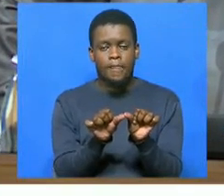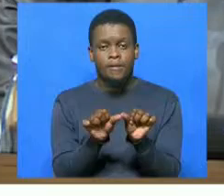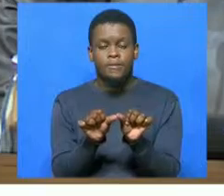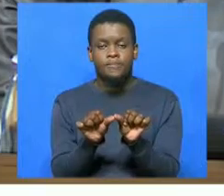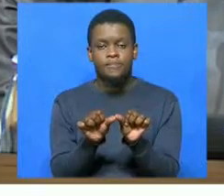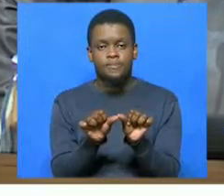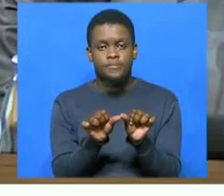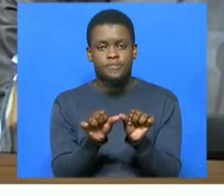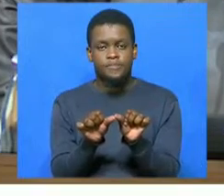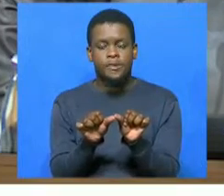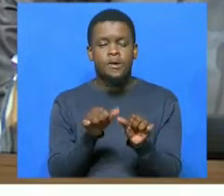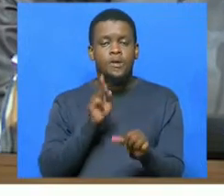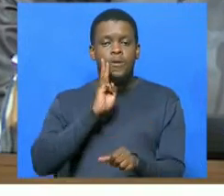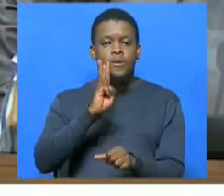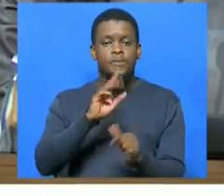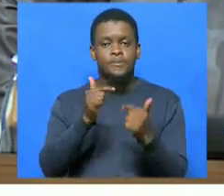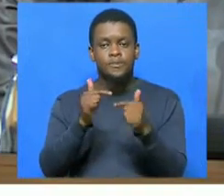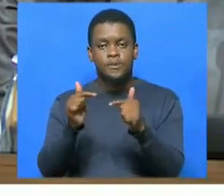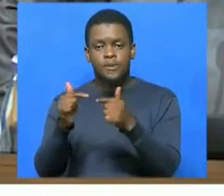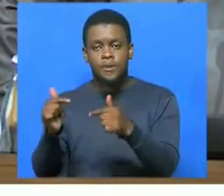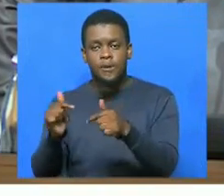to improve